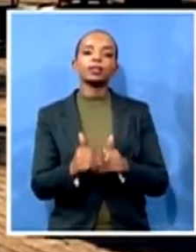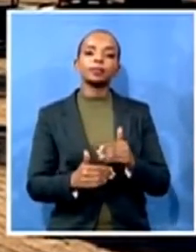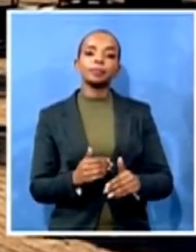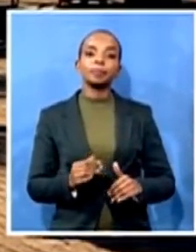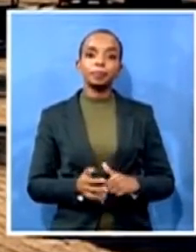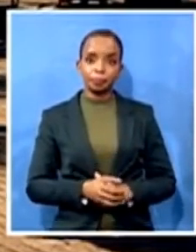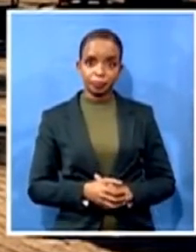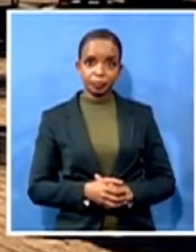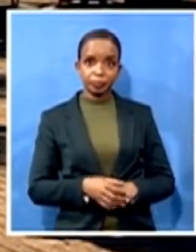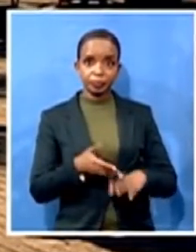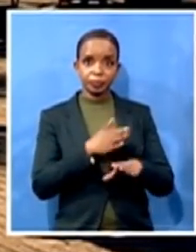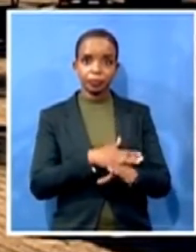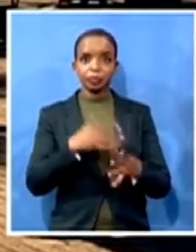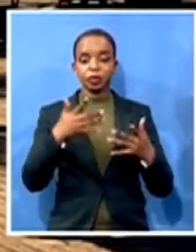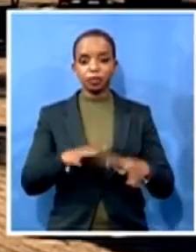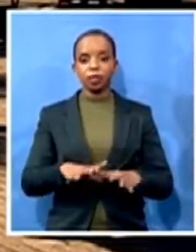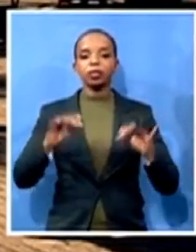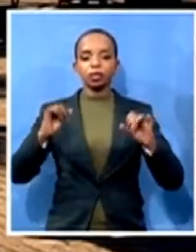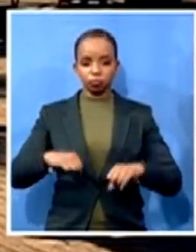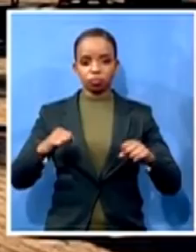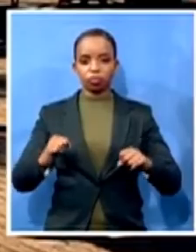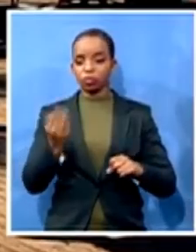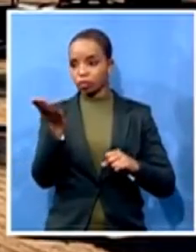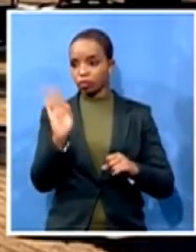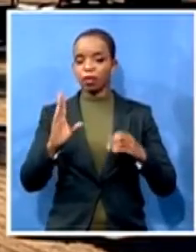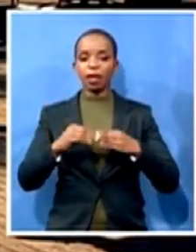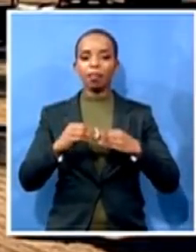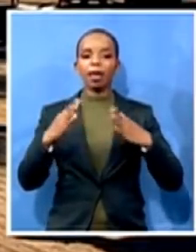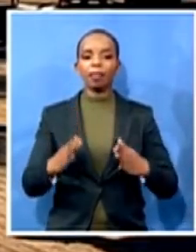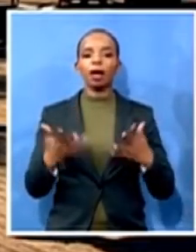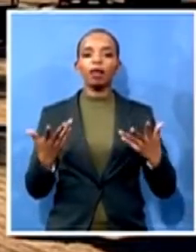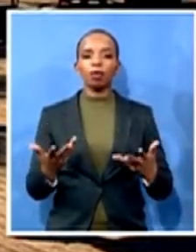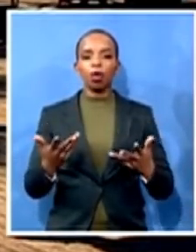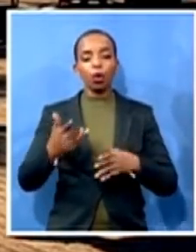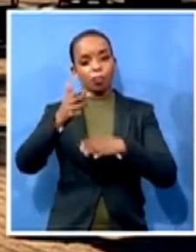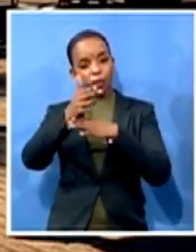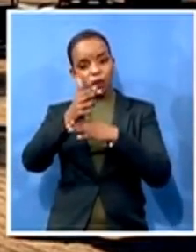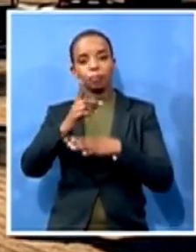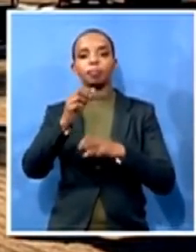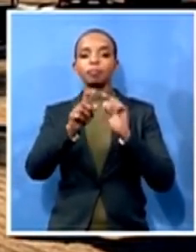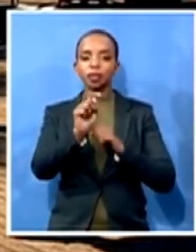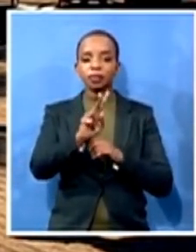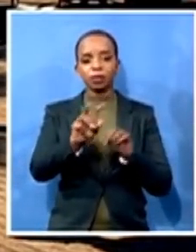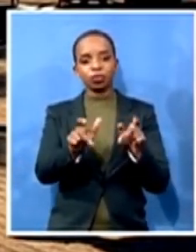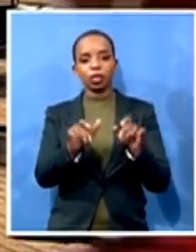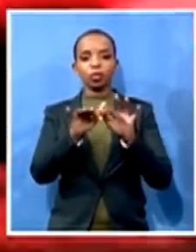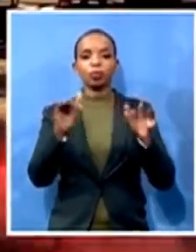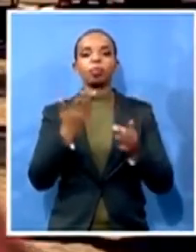have access, as we have agreed. We're going into the mail section, and then we're gonna